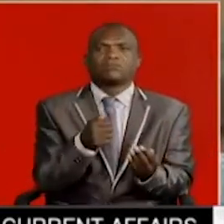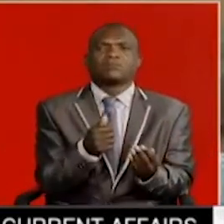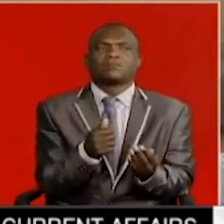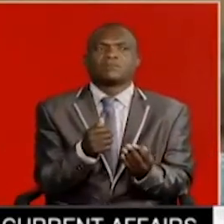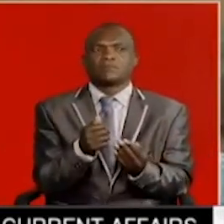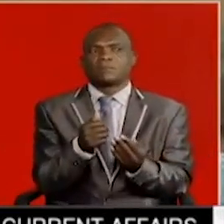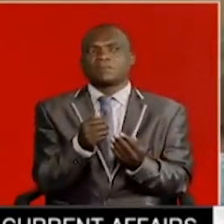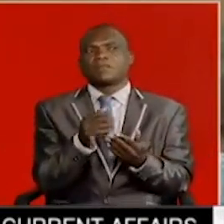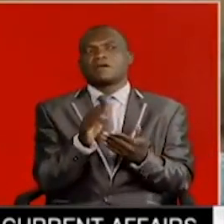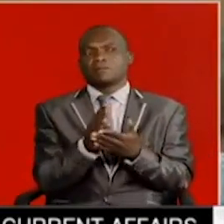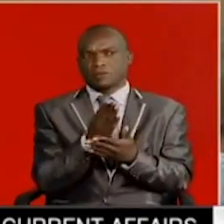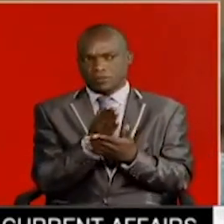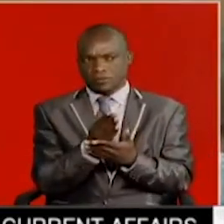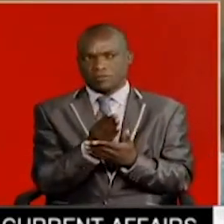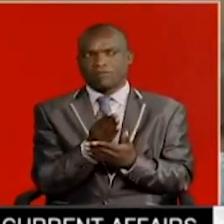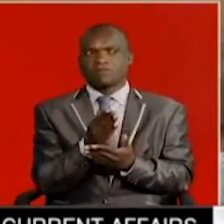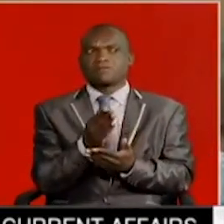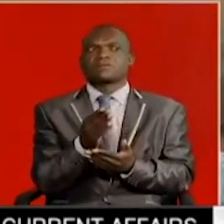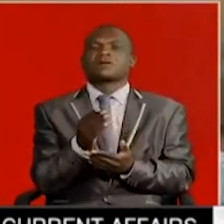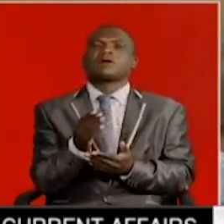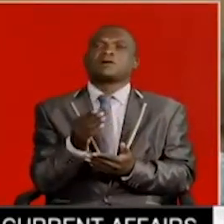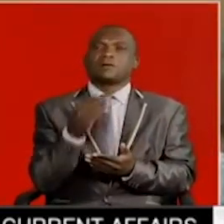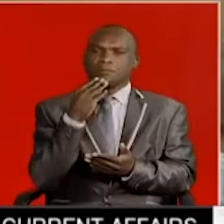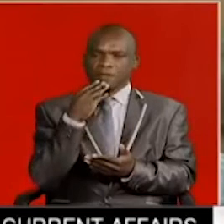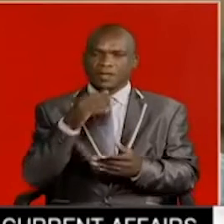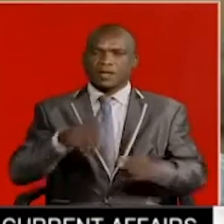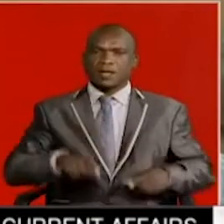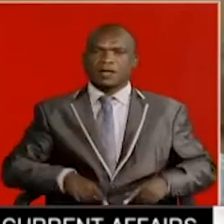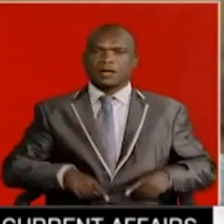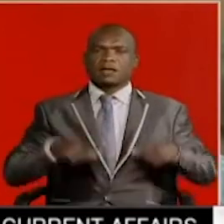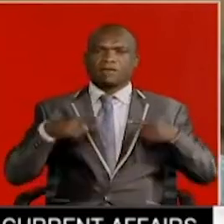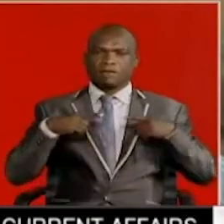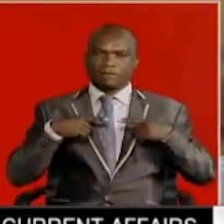Because life can never be bought.